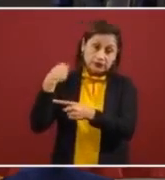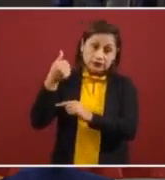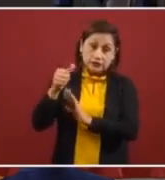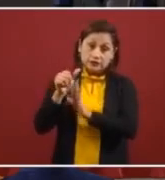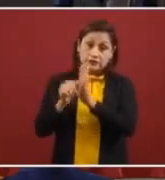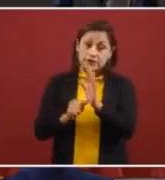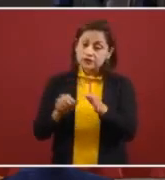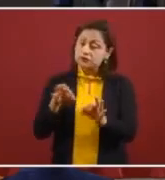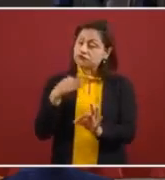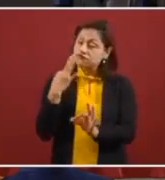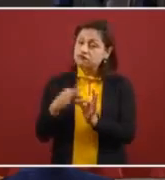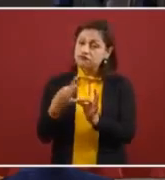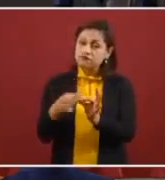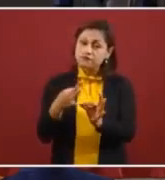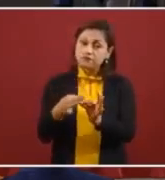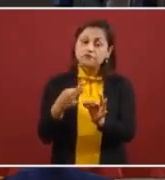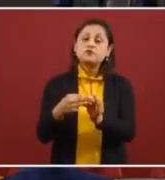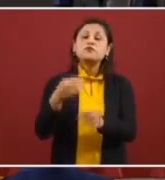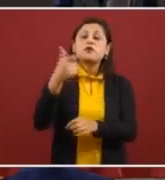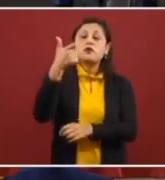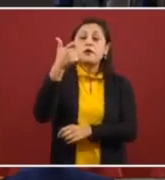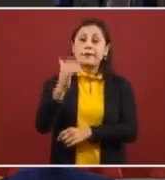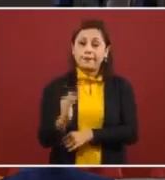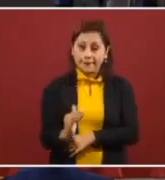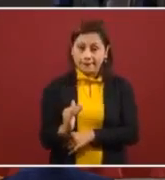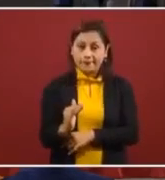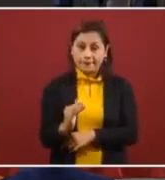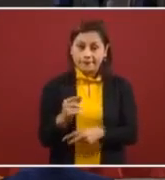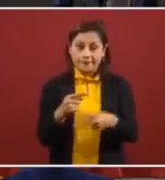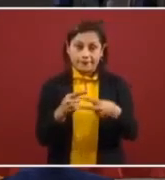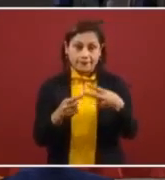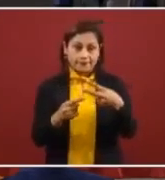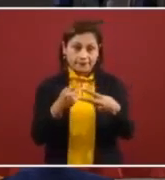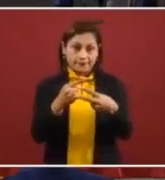So these are the ones that have given the best price.